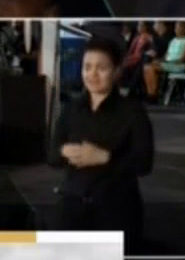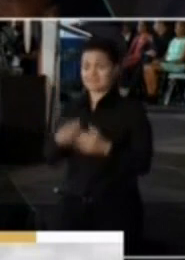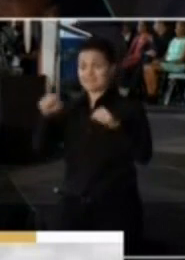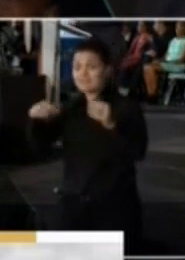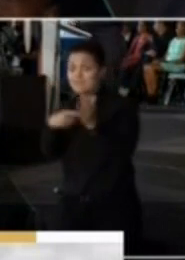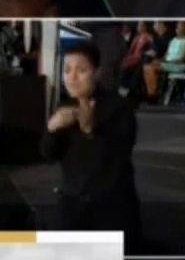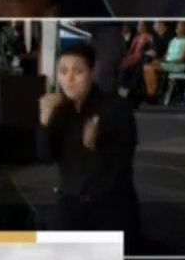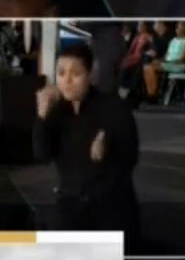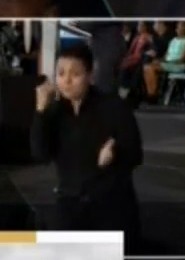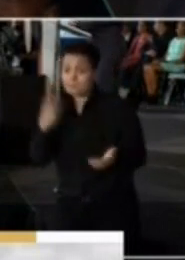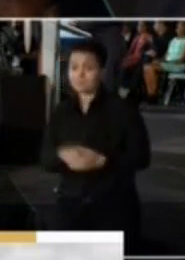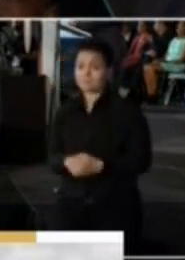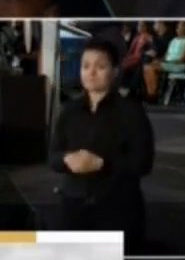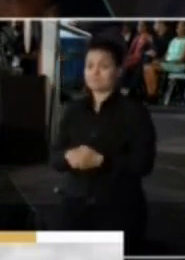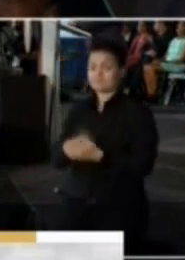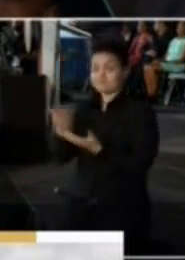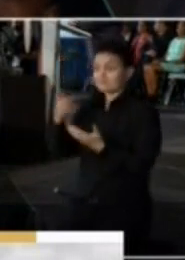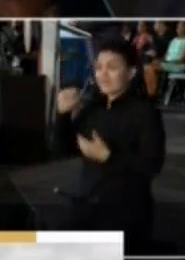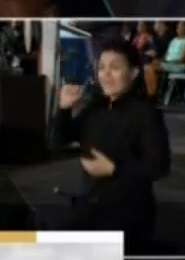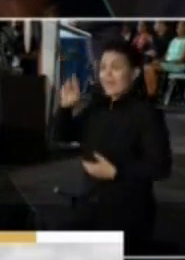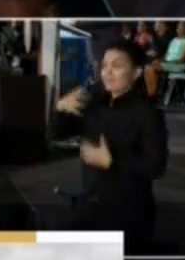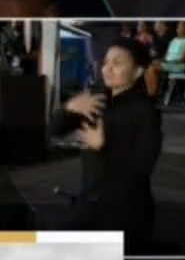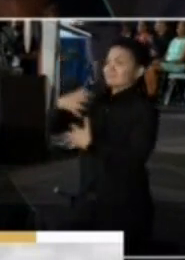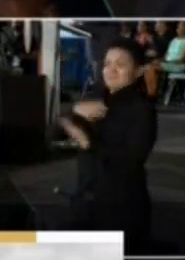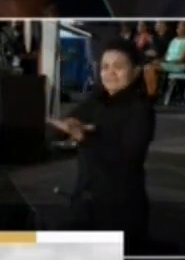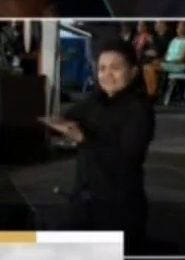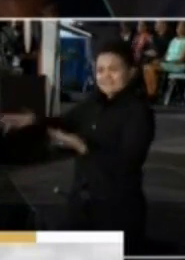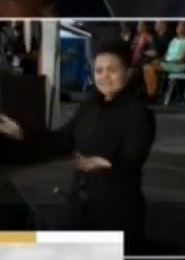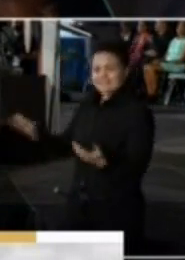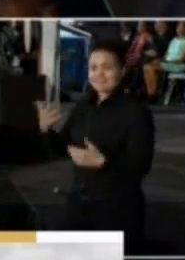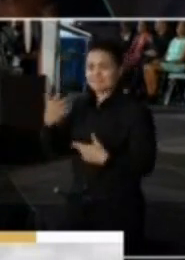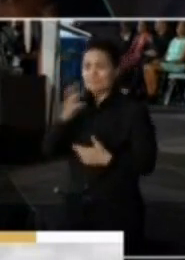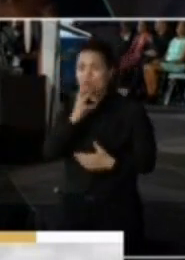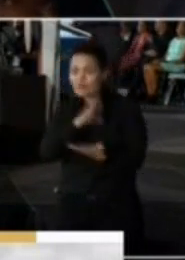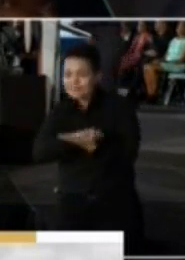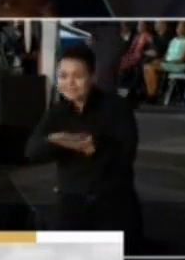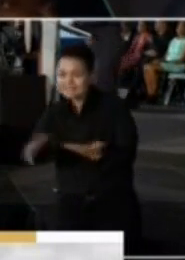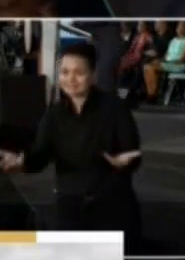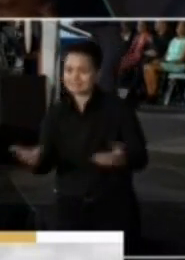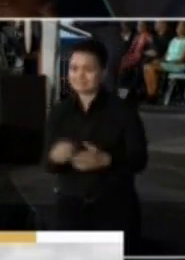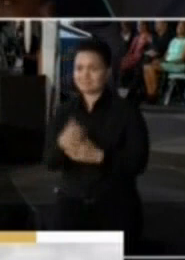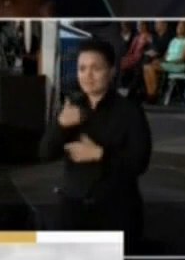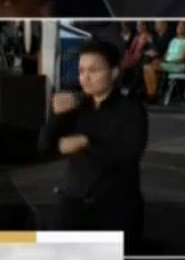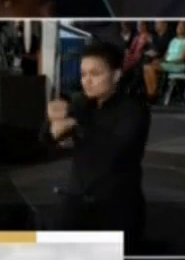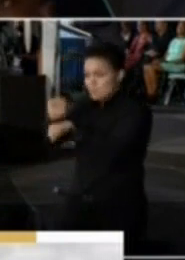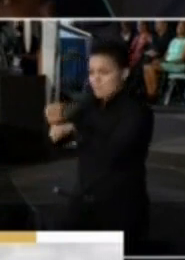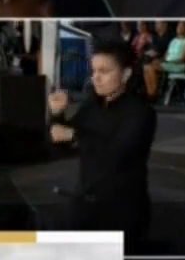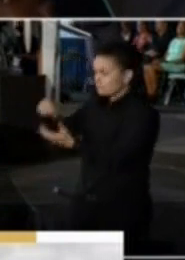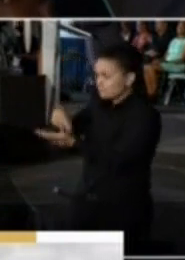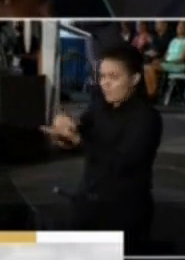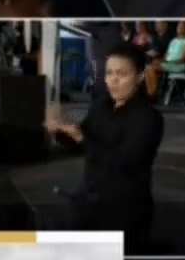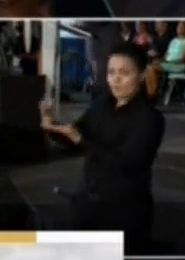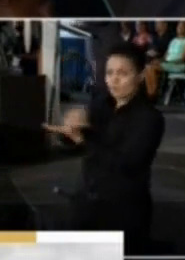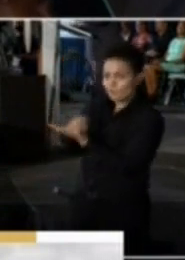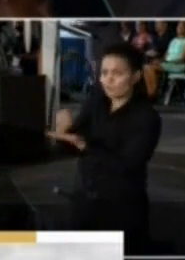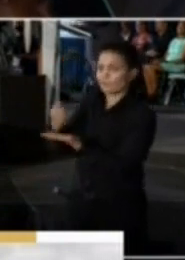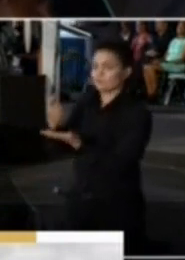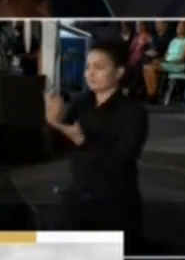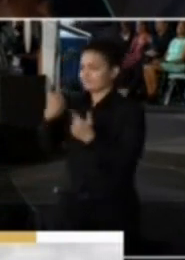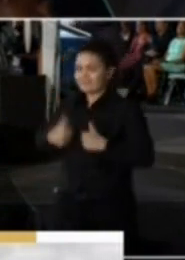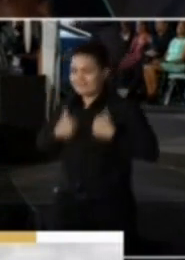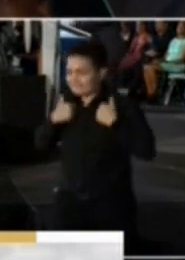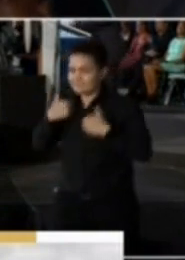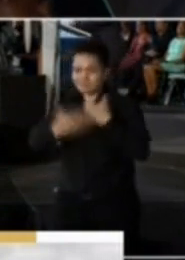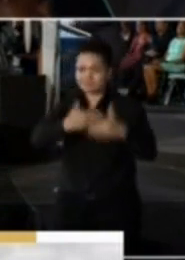air and clean water, to have a career that supports them and their family, to express